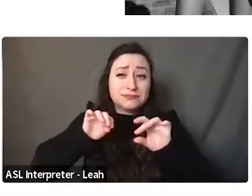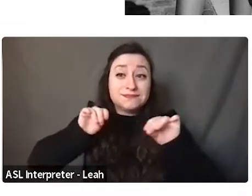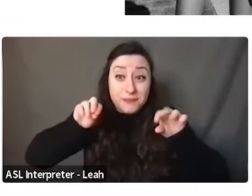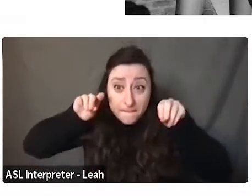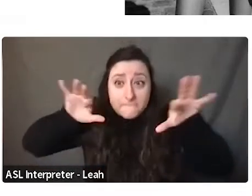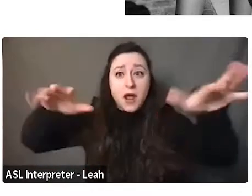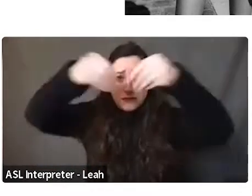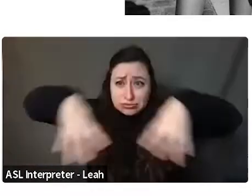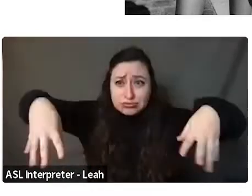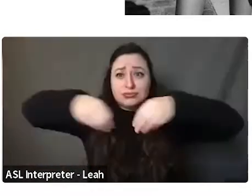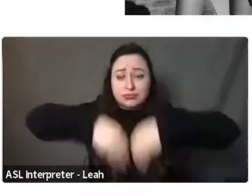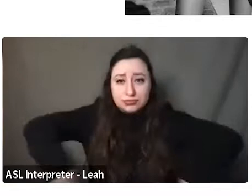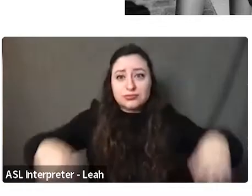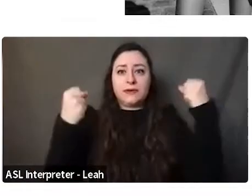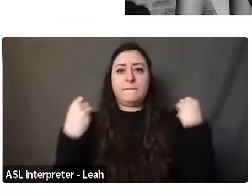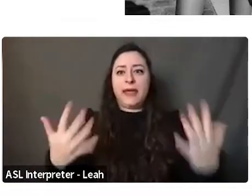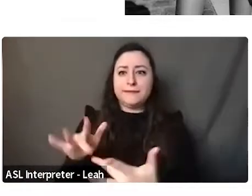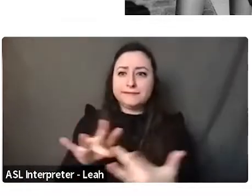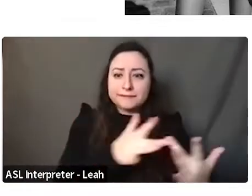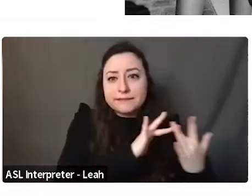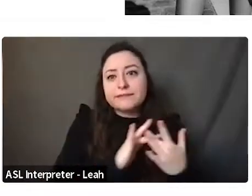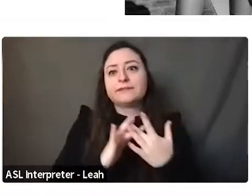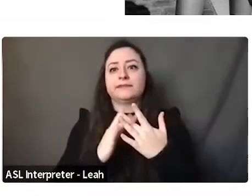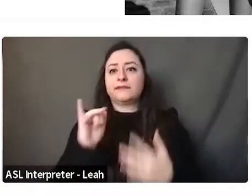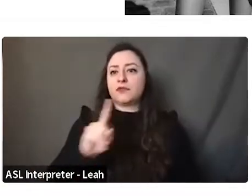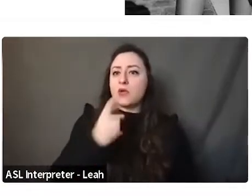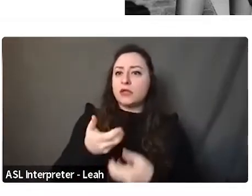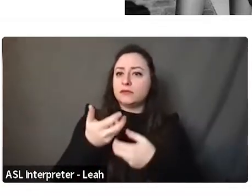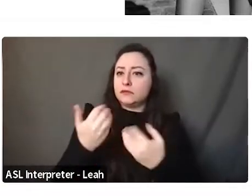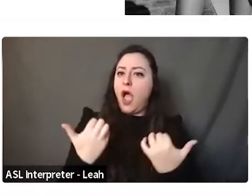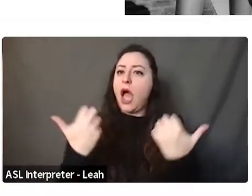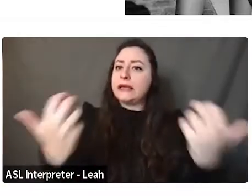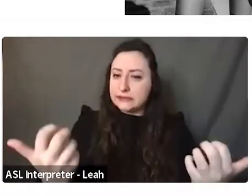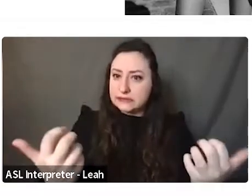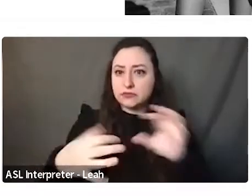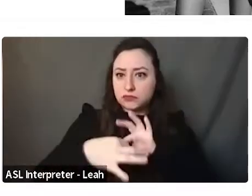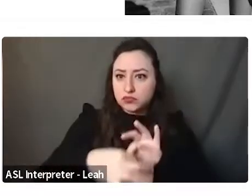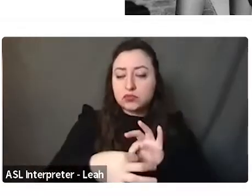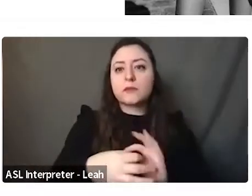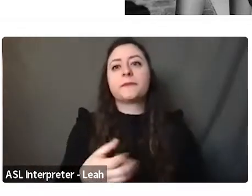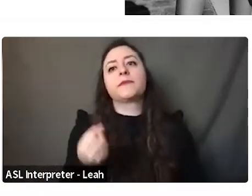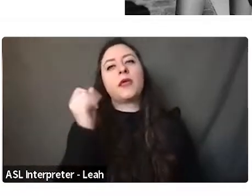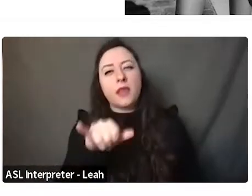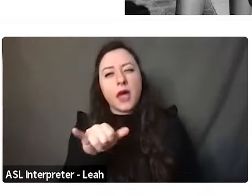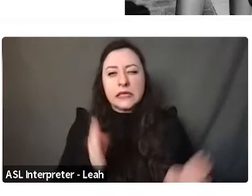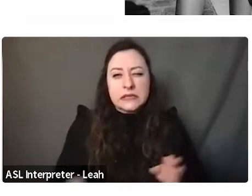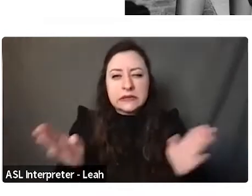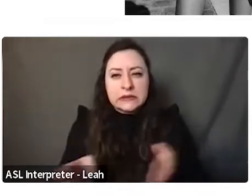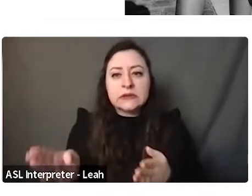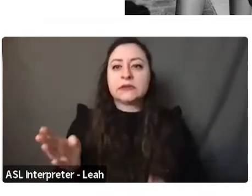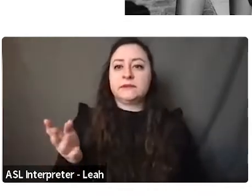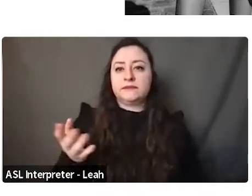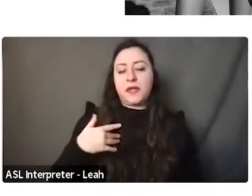to 20,000, that's where people are speaking to a real trusted audience that they're in relationship with. So that was a little bit of that organizing strategy, and I'll